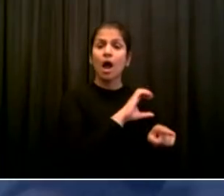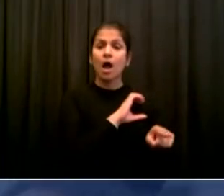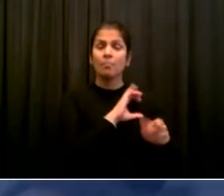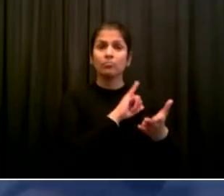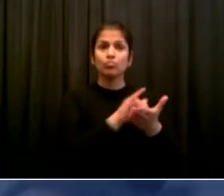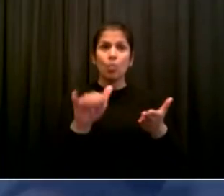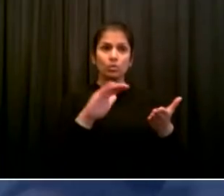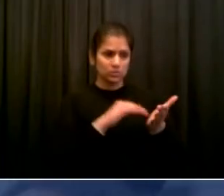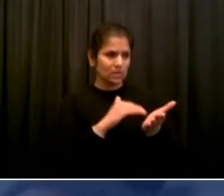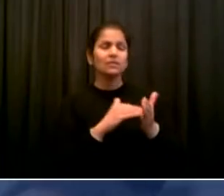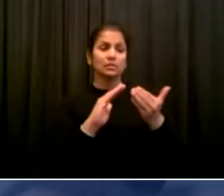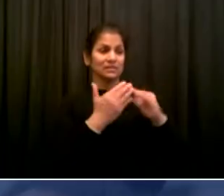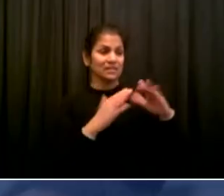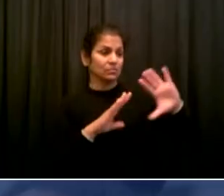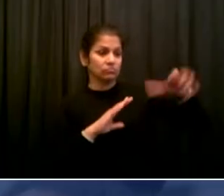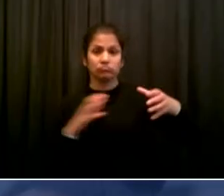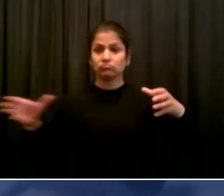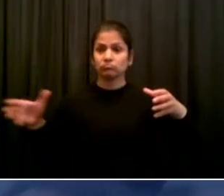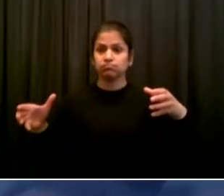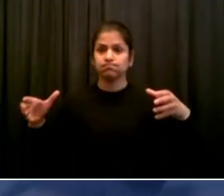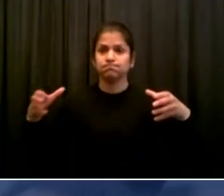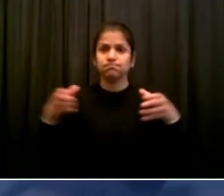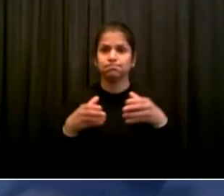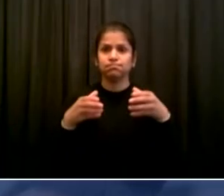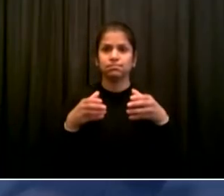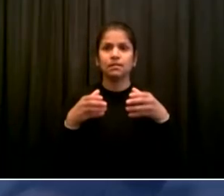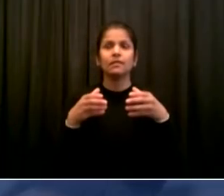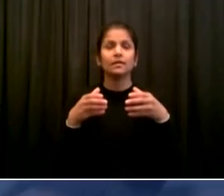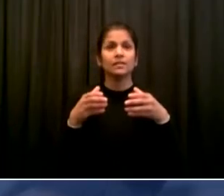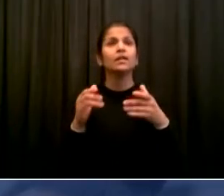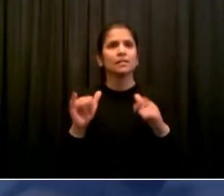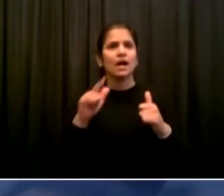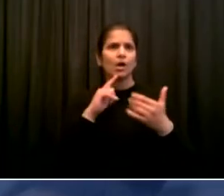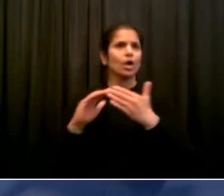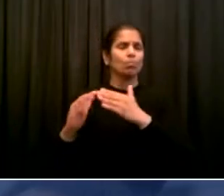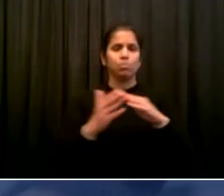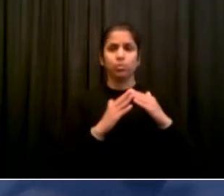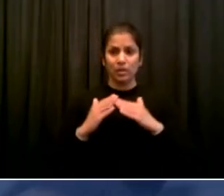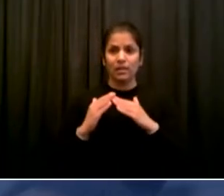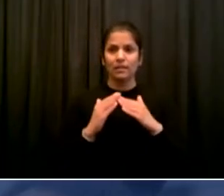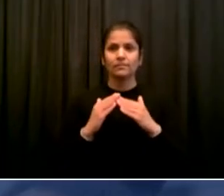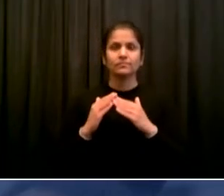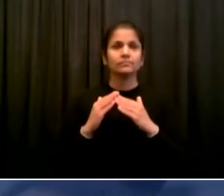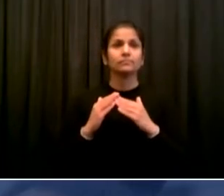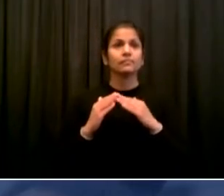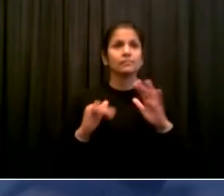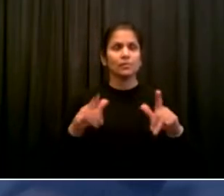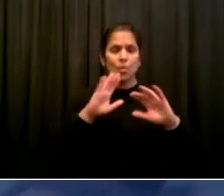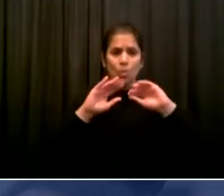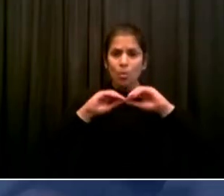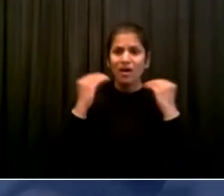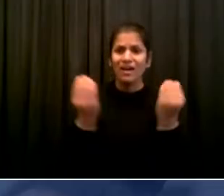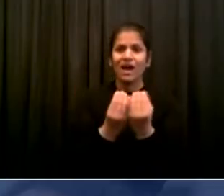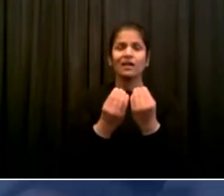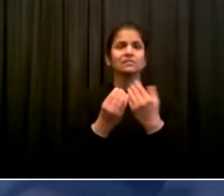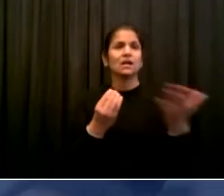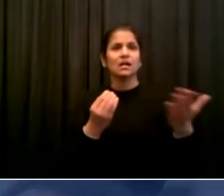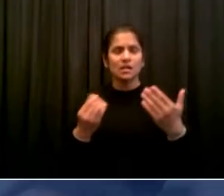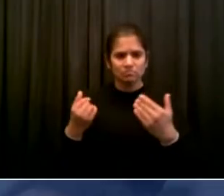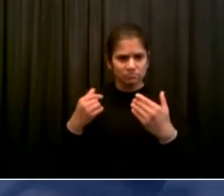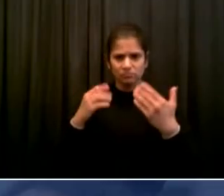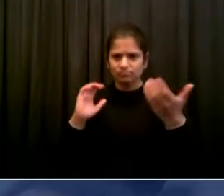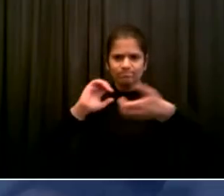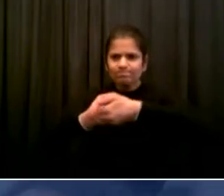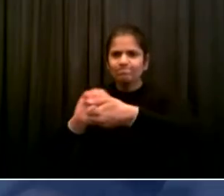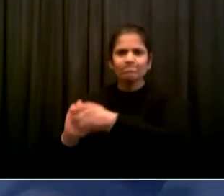in partnership with the people of the city, the organizations that represent our communities in new and stronger ways. This is